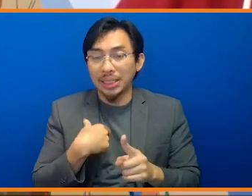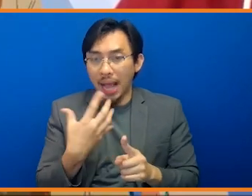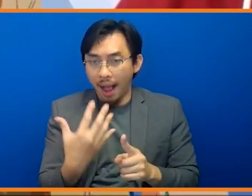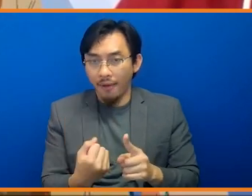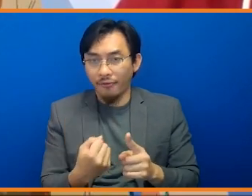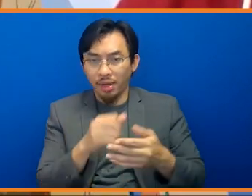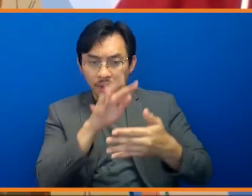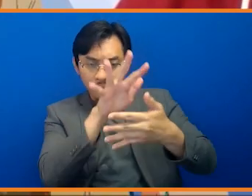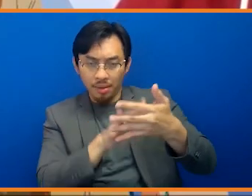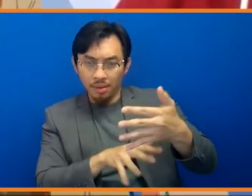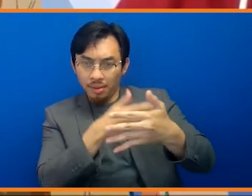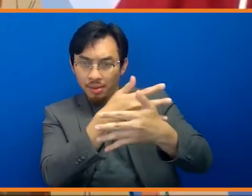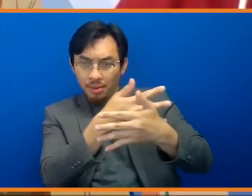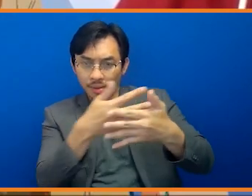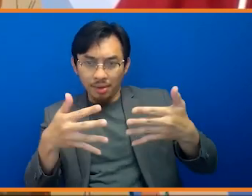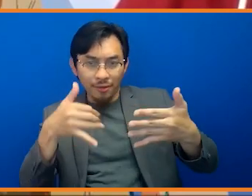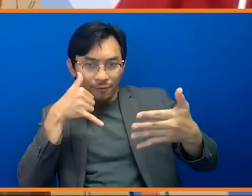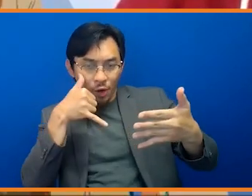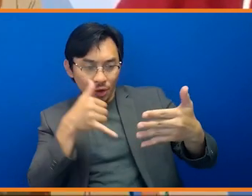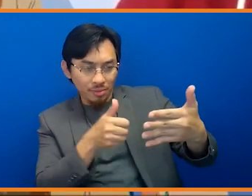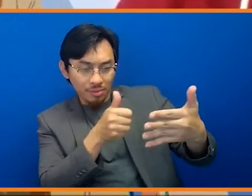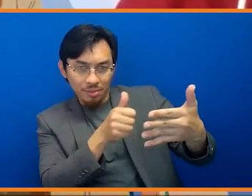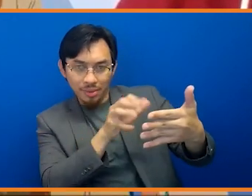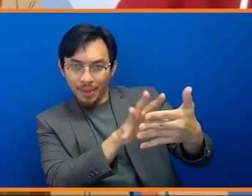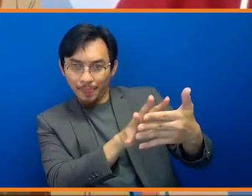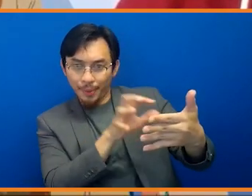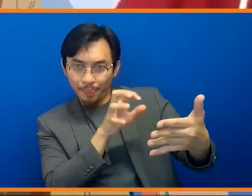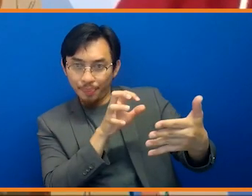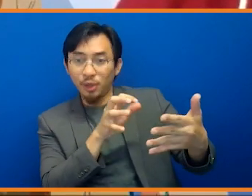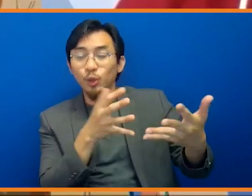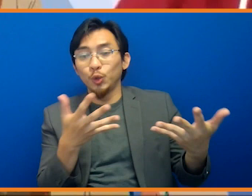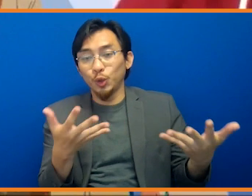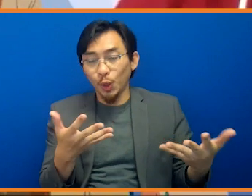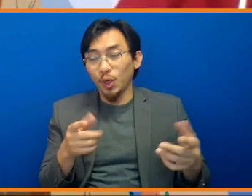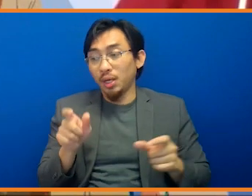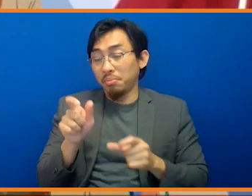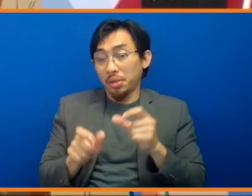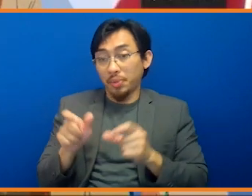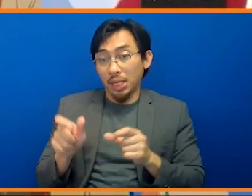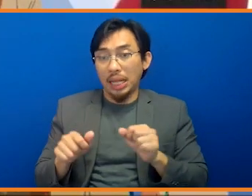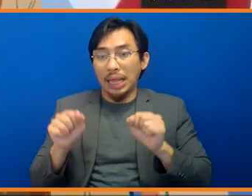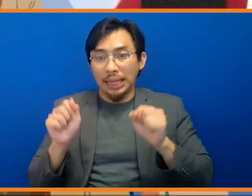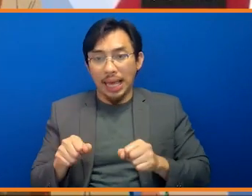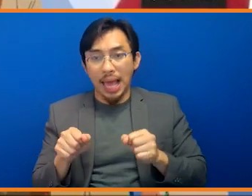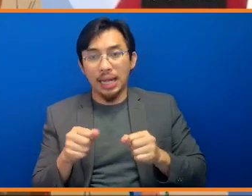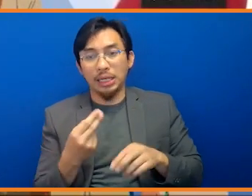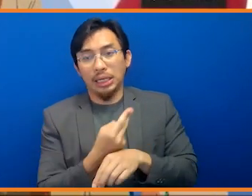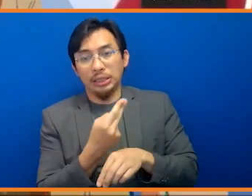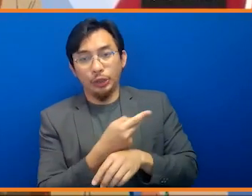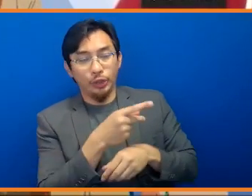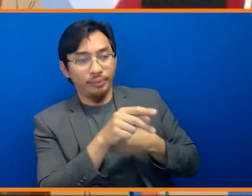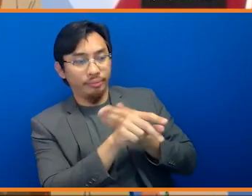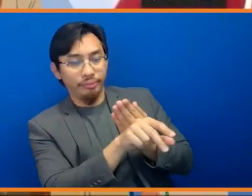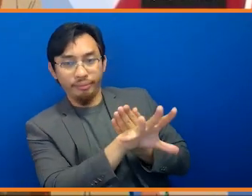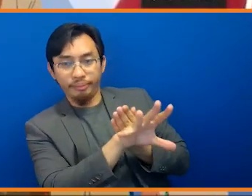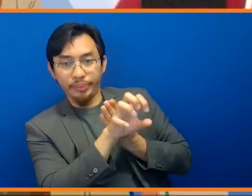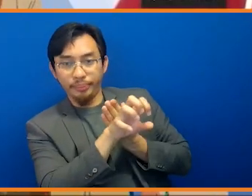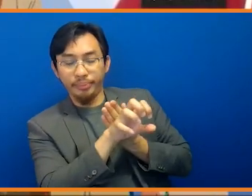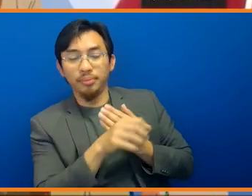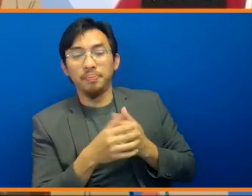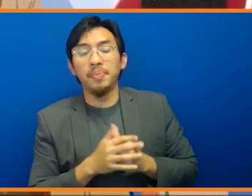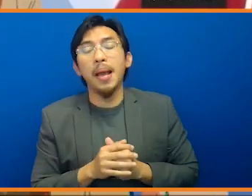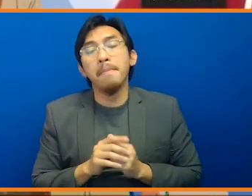the barcode, so everyone can use that barcode. But it's